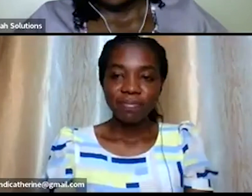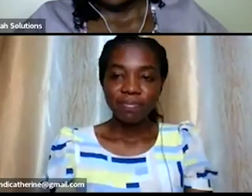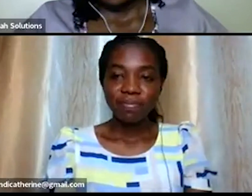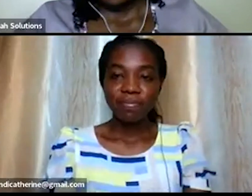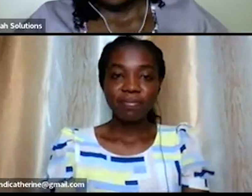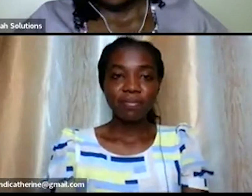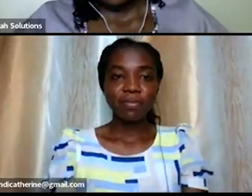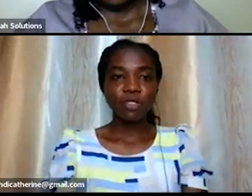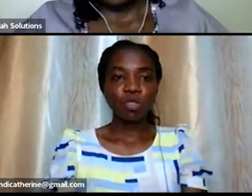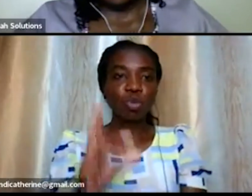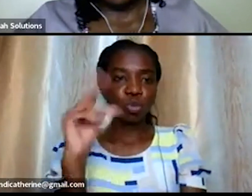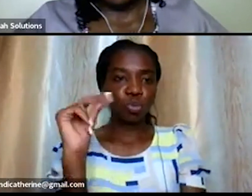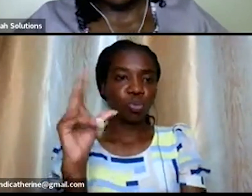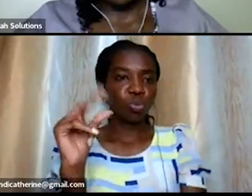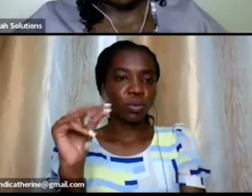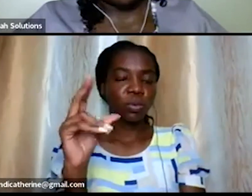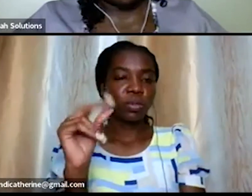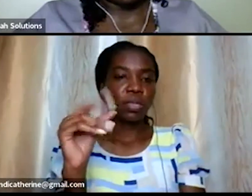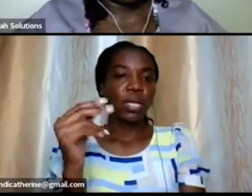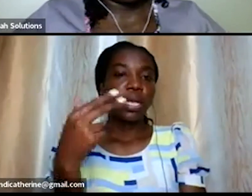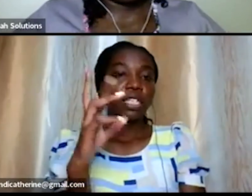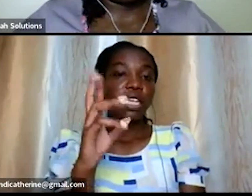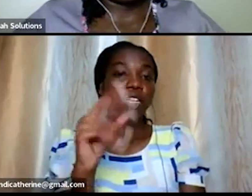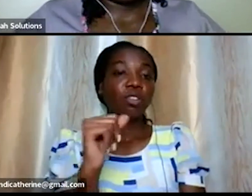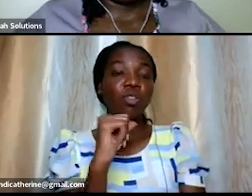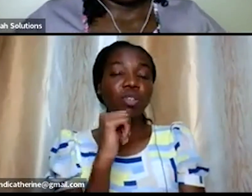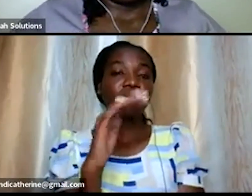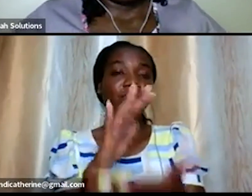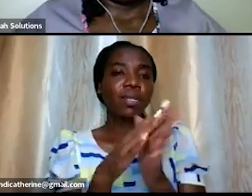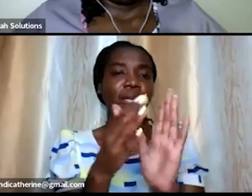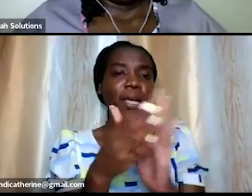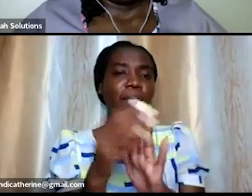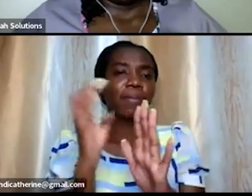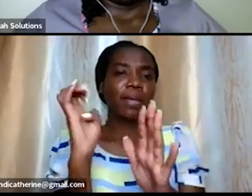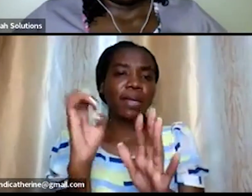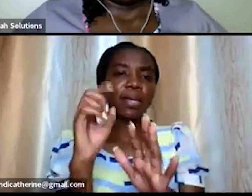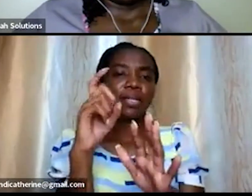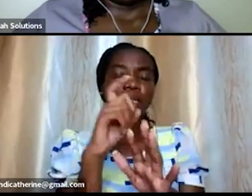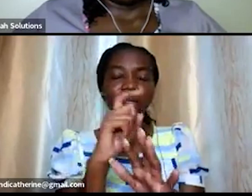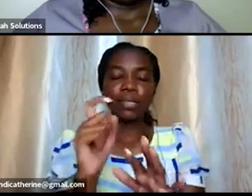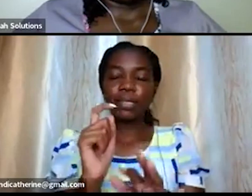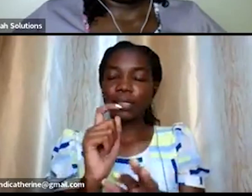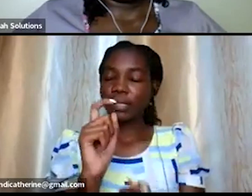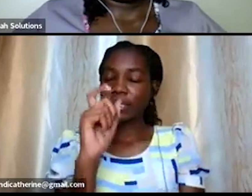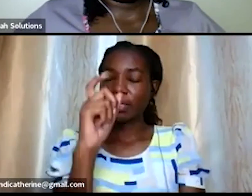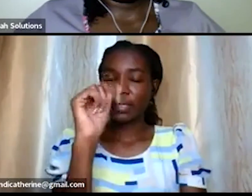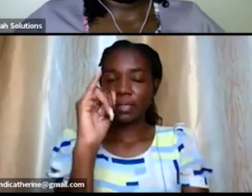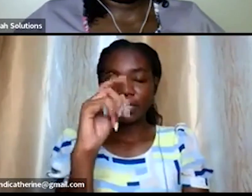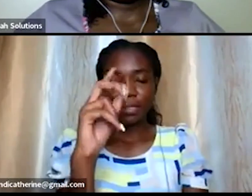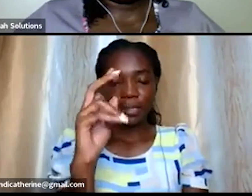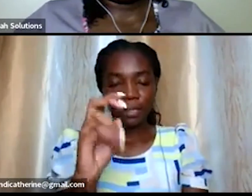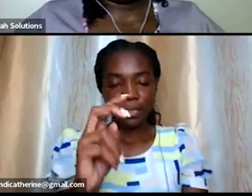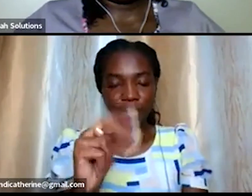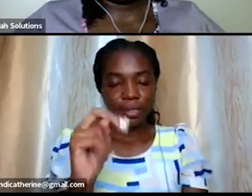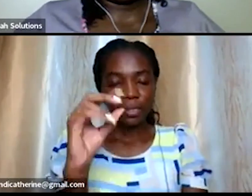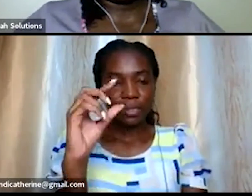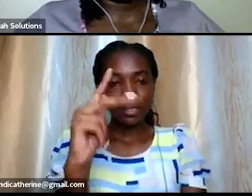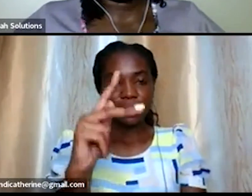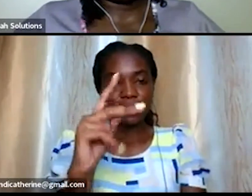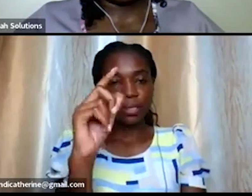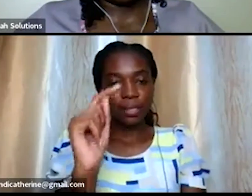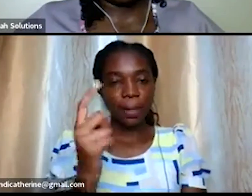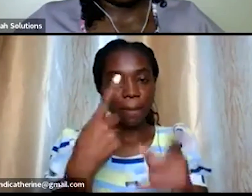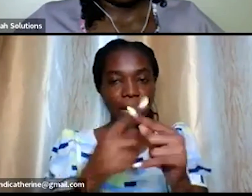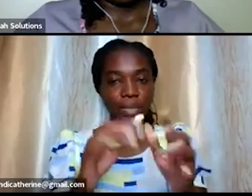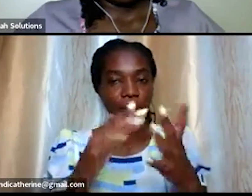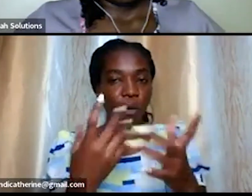No, HR is not going to become extinct, but the way we deliver value in HR is changing.